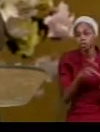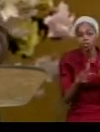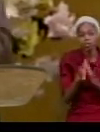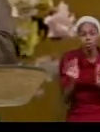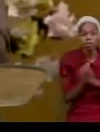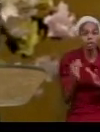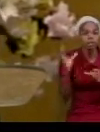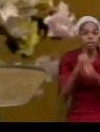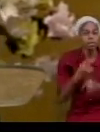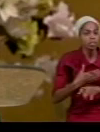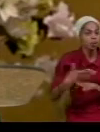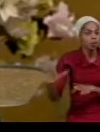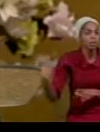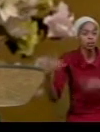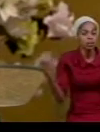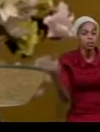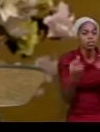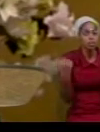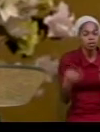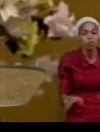symbolic thing God was